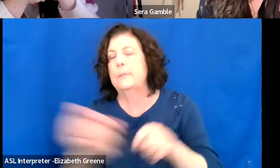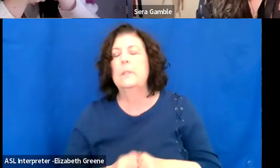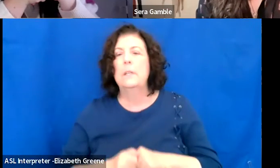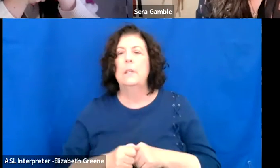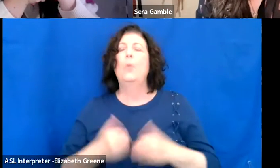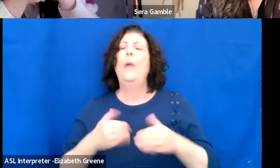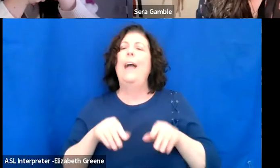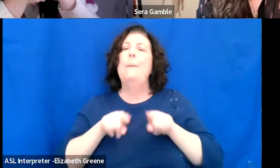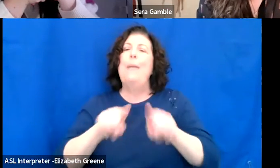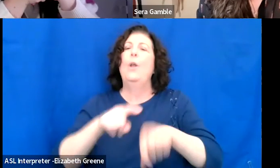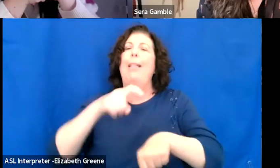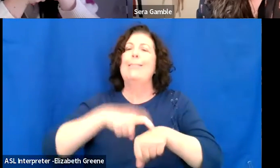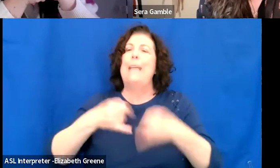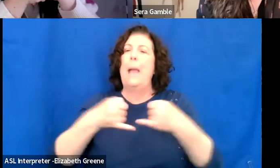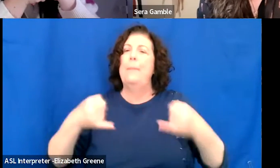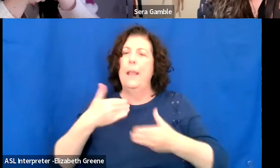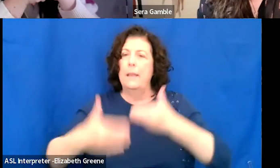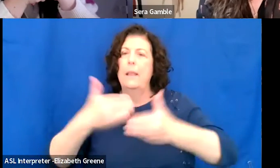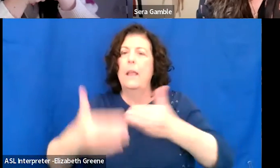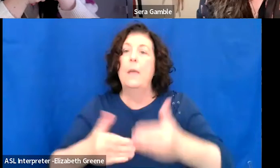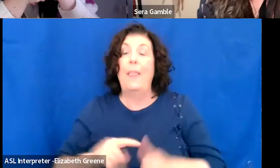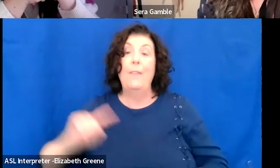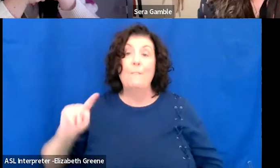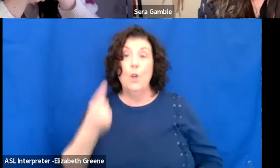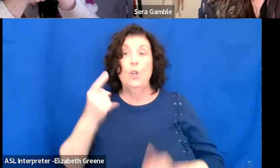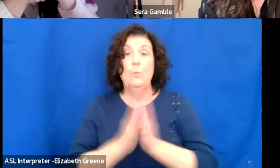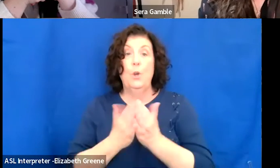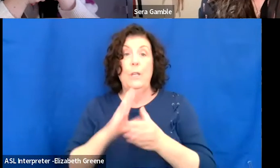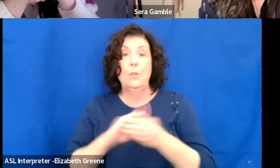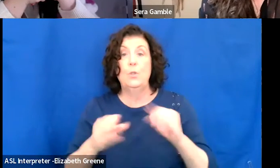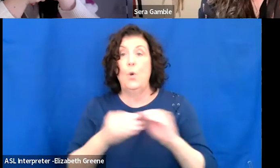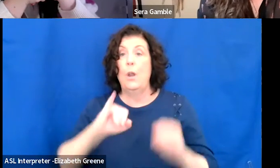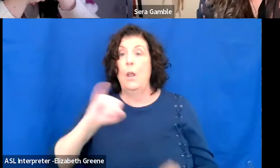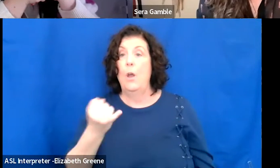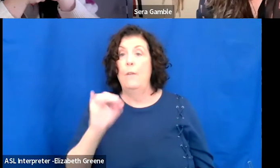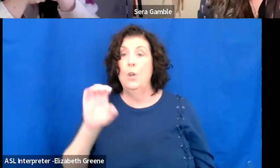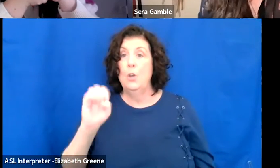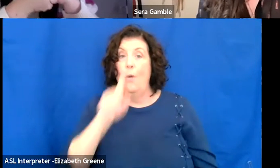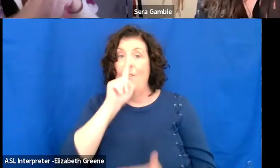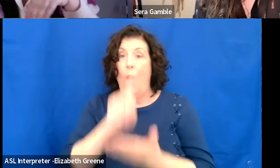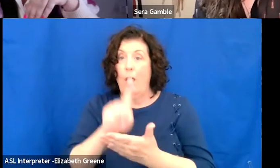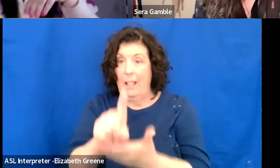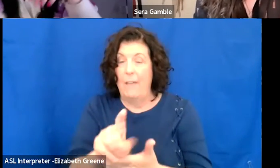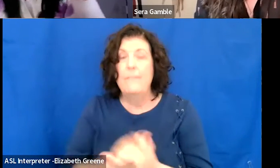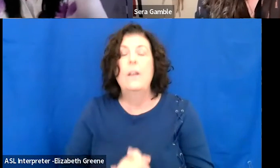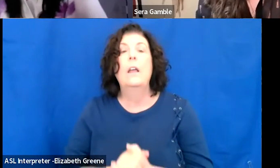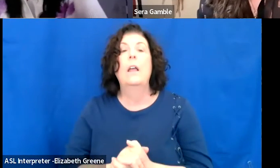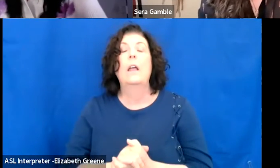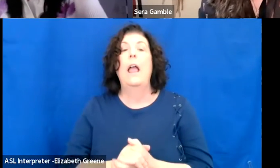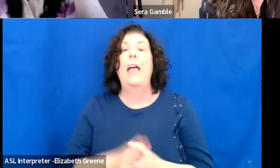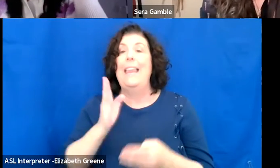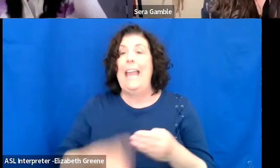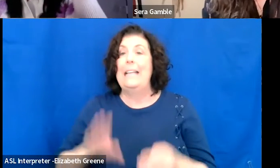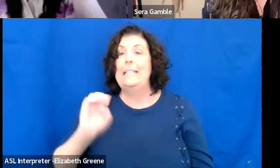but the first book is the story of Joe falling in love with Beck, and it ends where episode